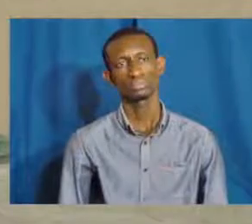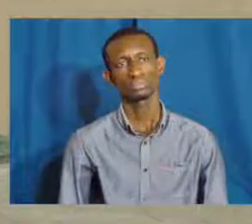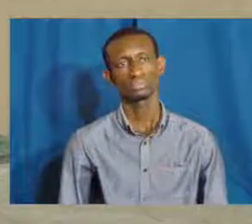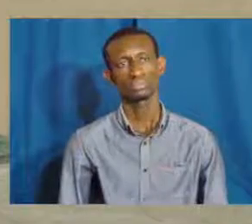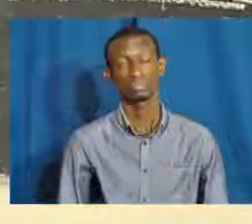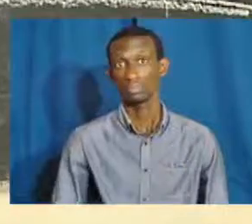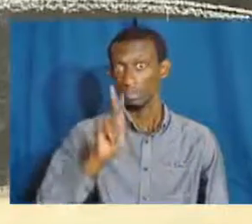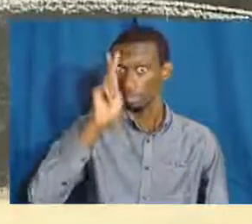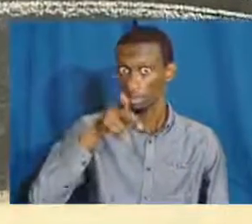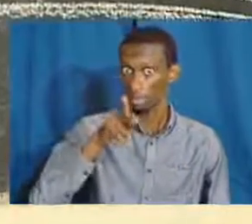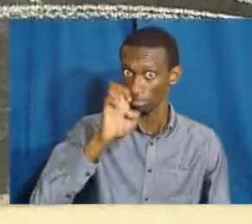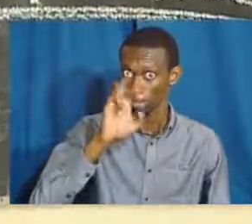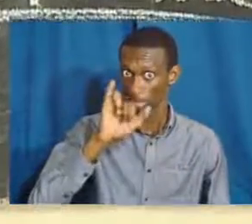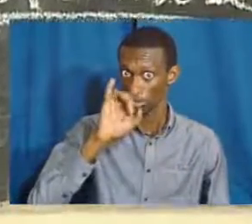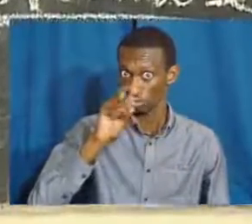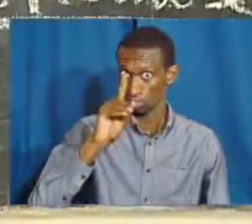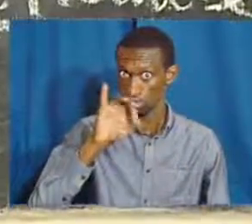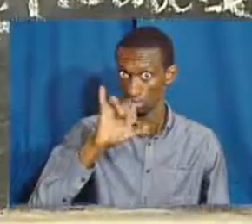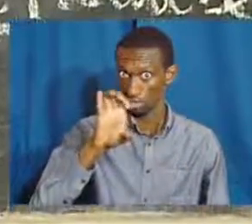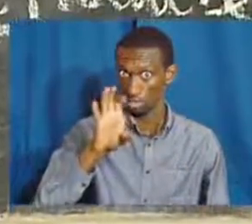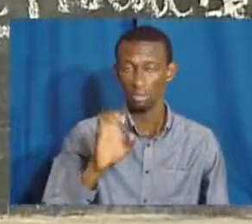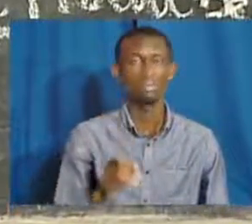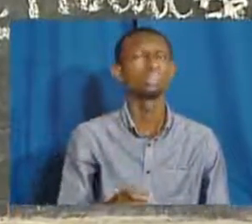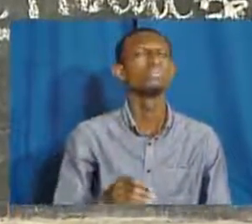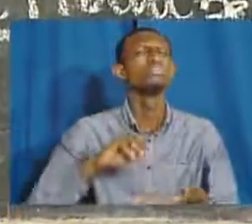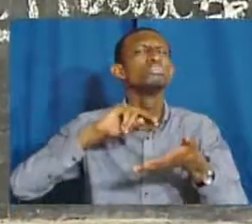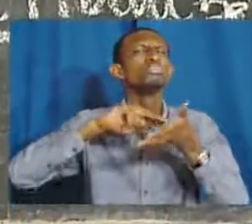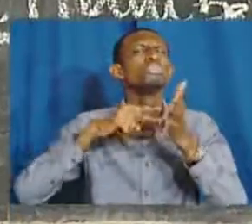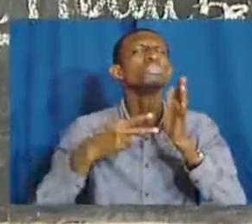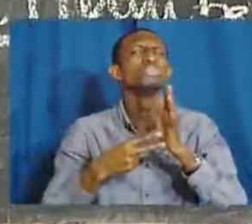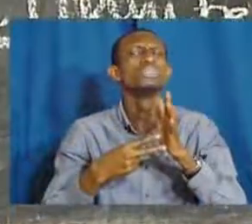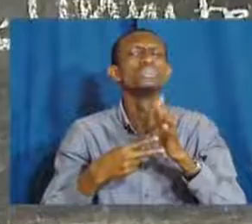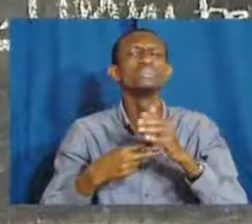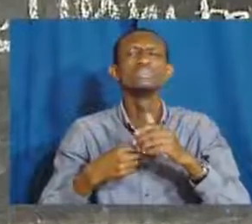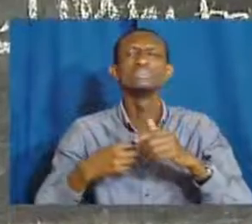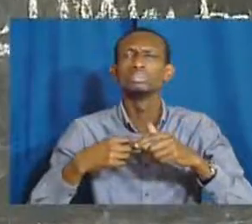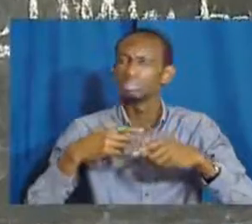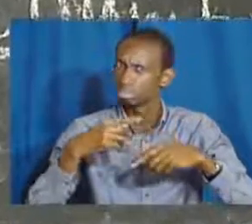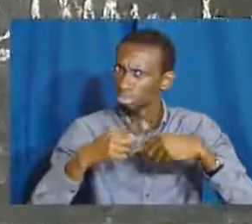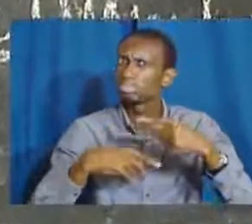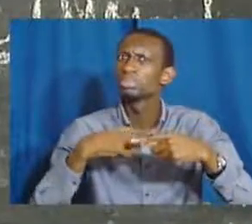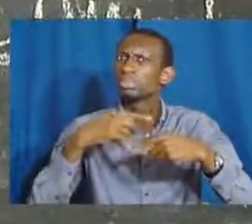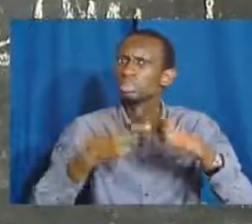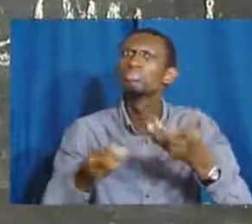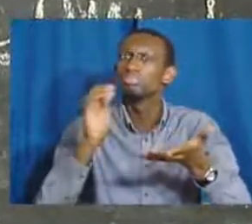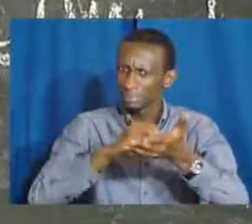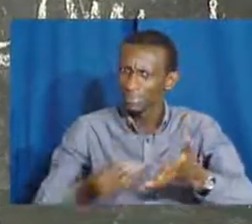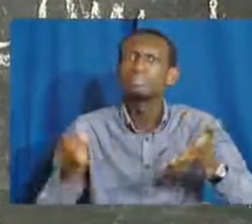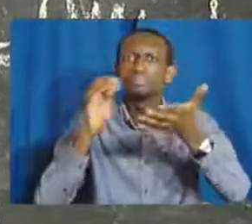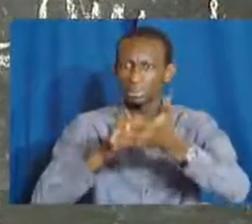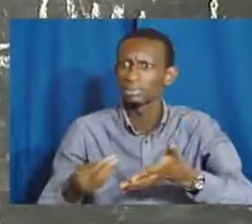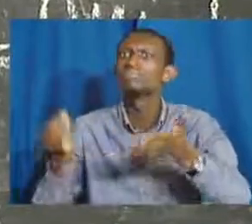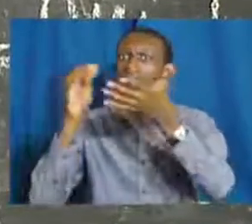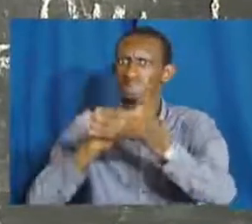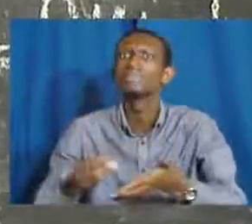Periodic function of the atomic. Periodic means repeating. So there are some, but